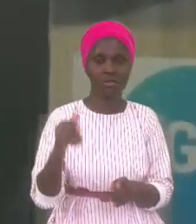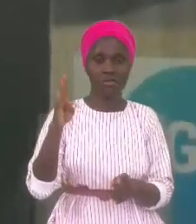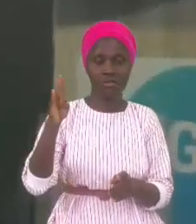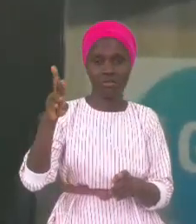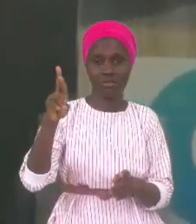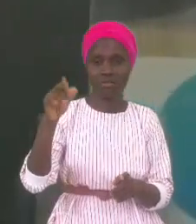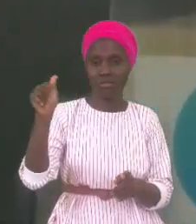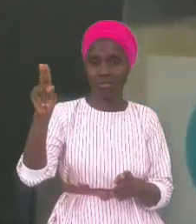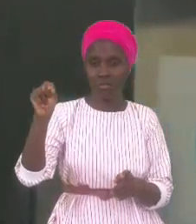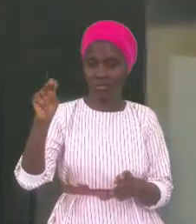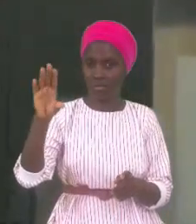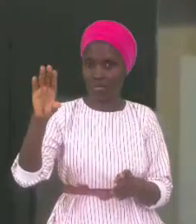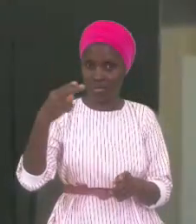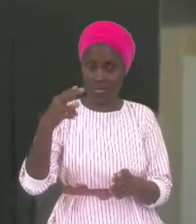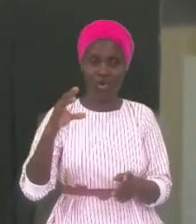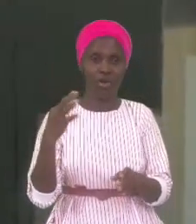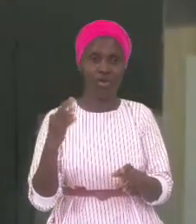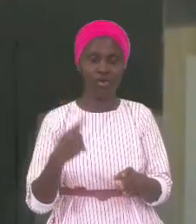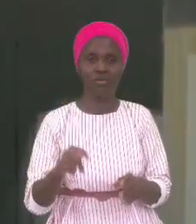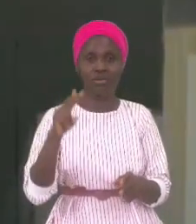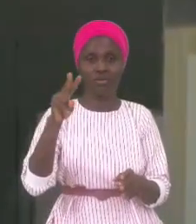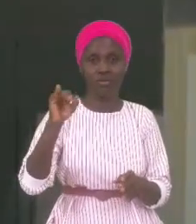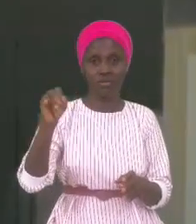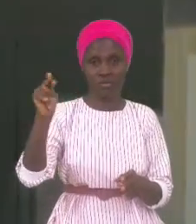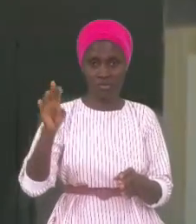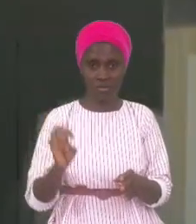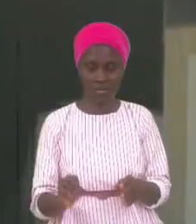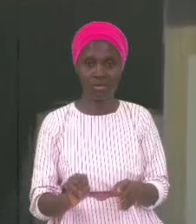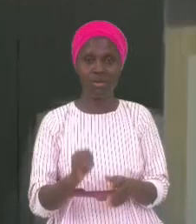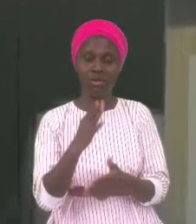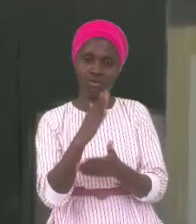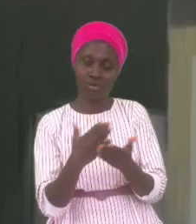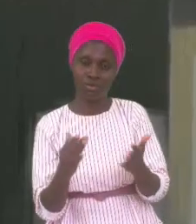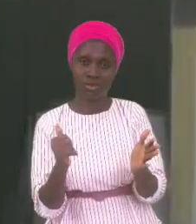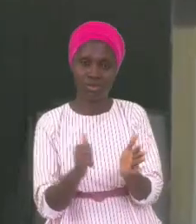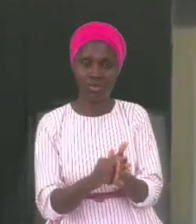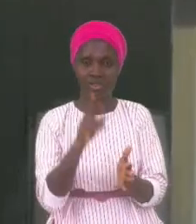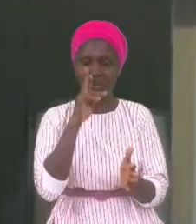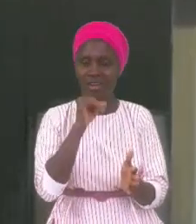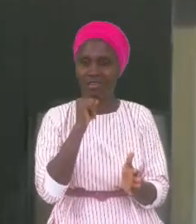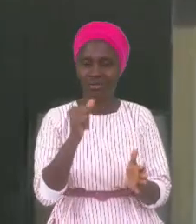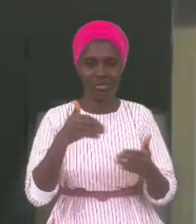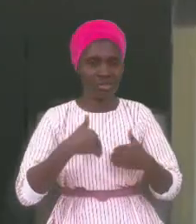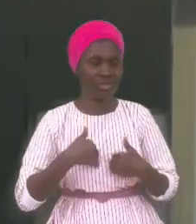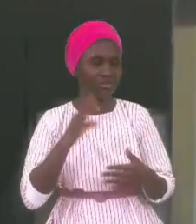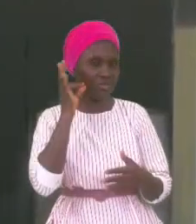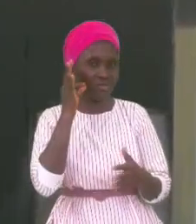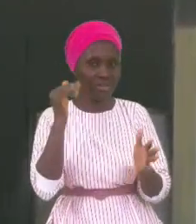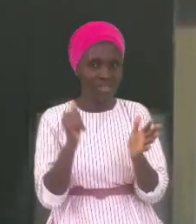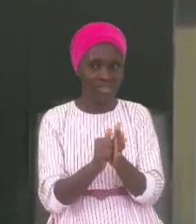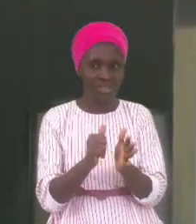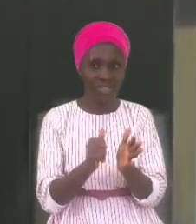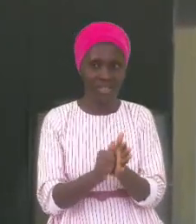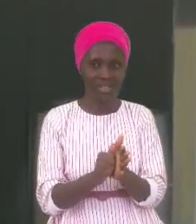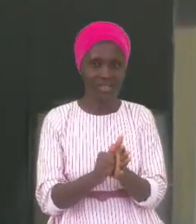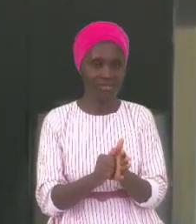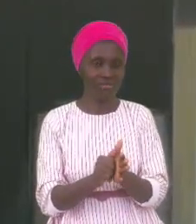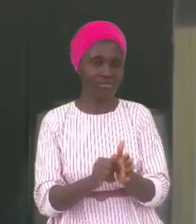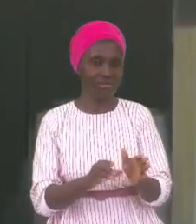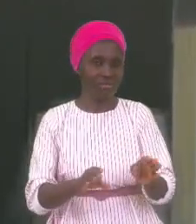some things that personally they are not bearing fruit. That talk is not bearing fruit. That character,